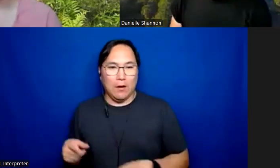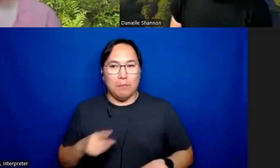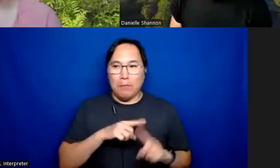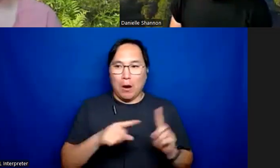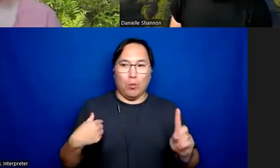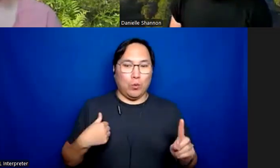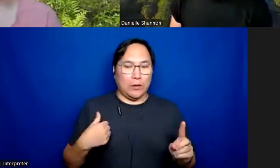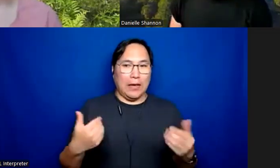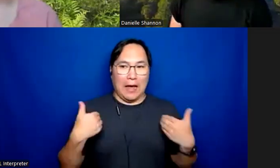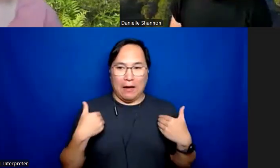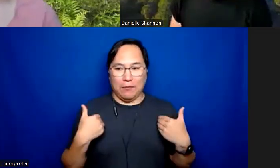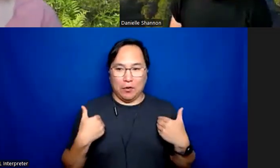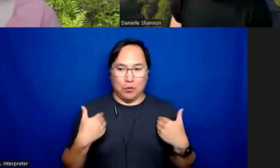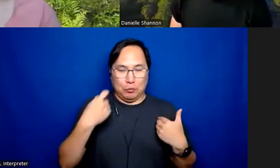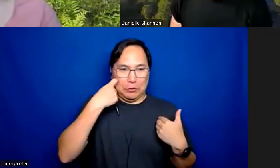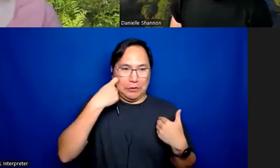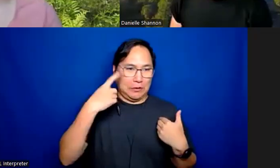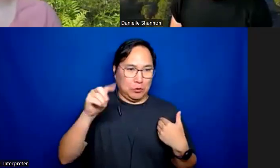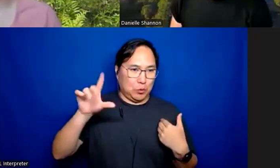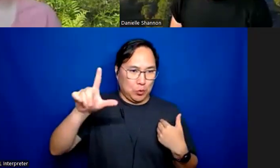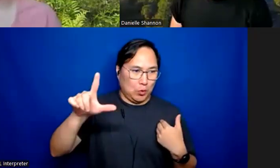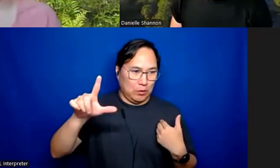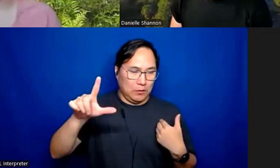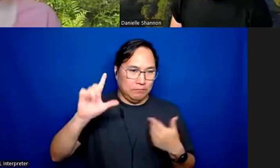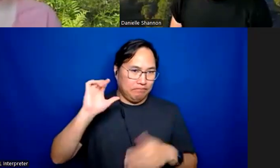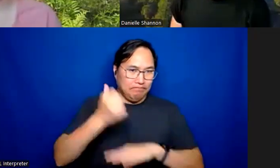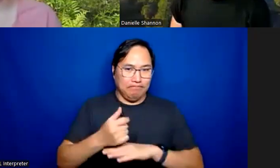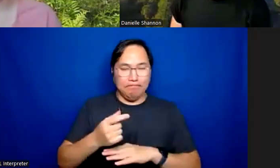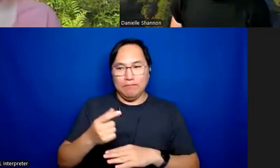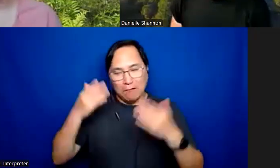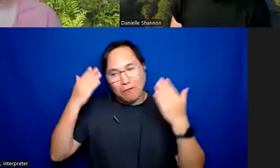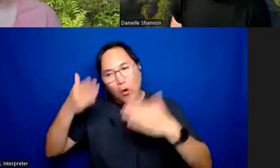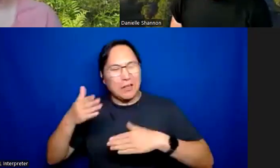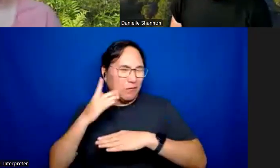recently produced that was related to recreation,